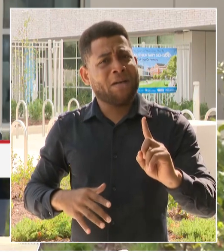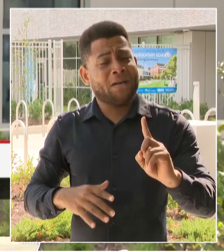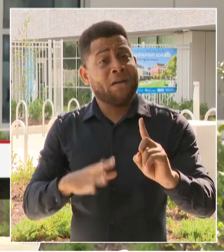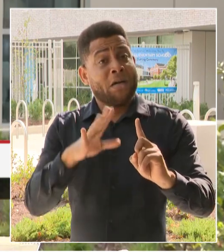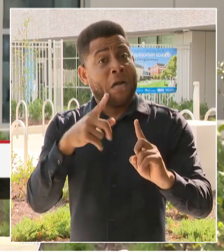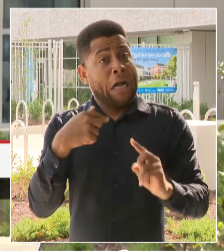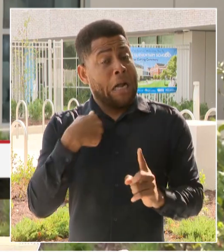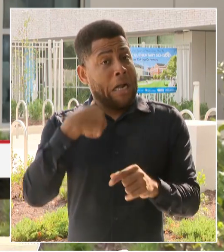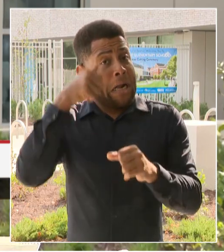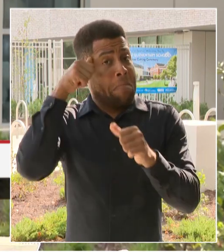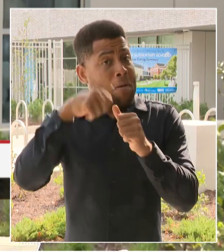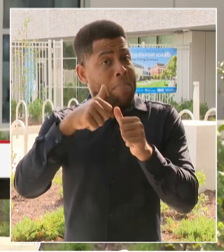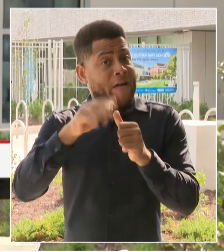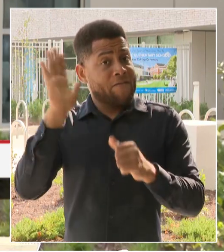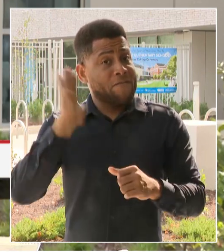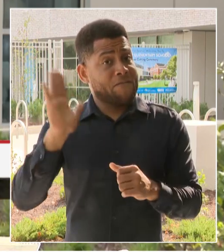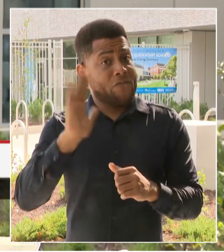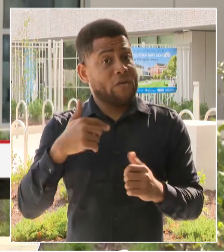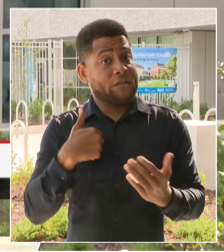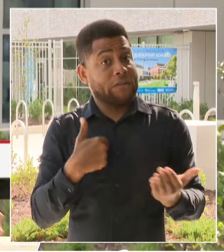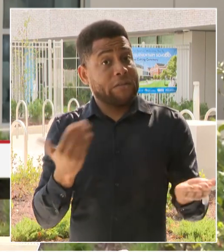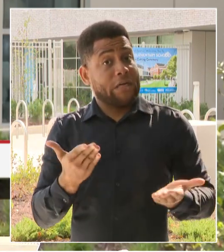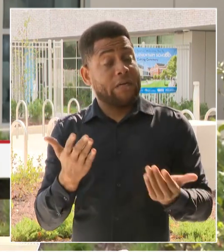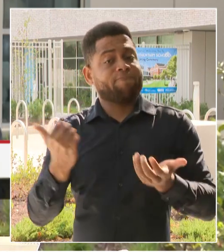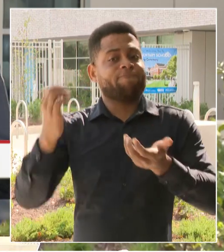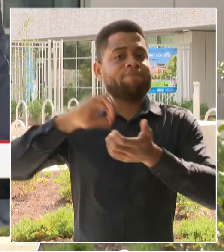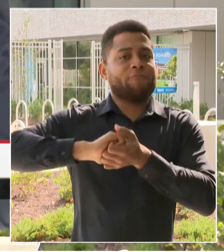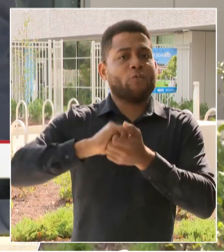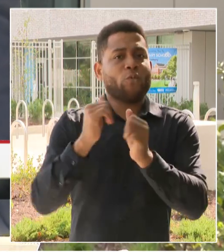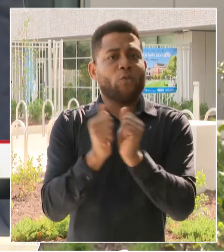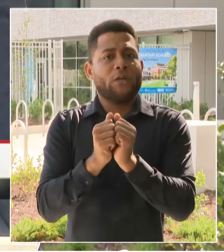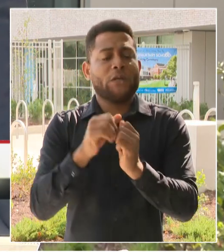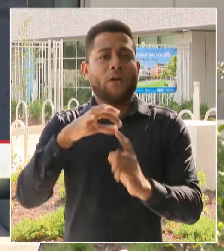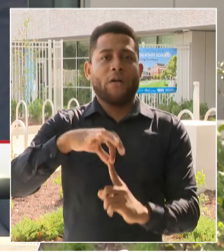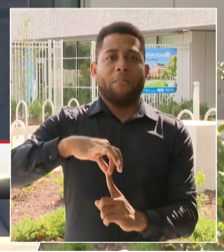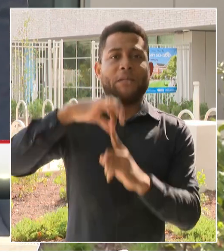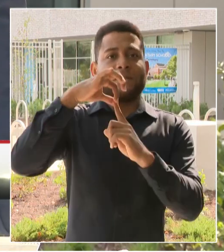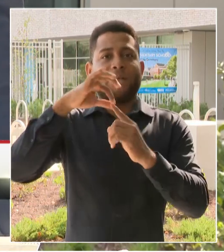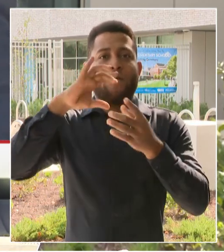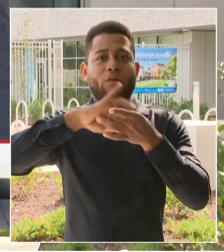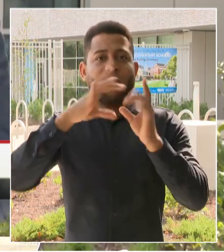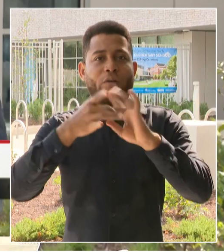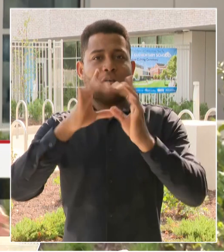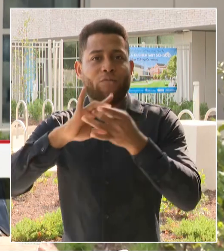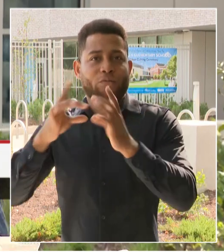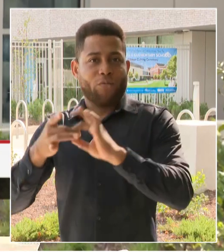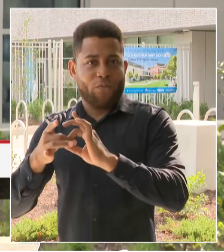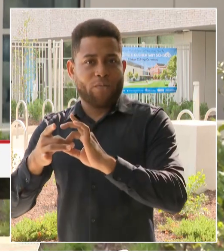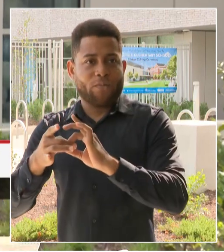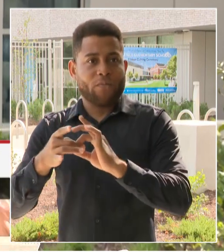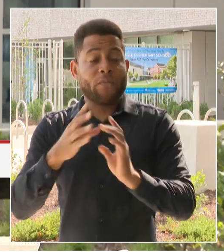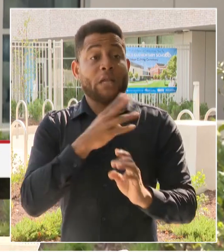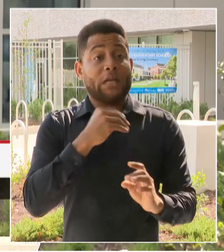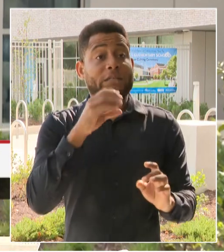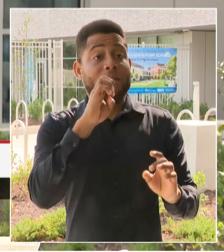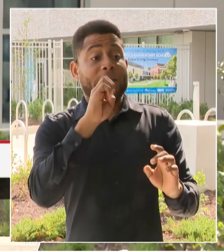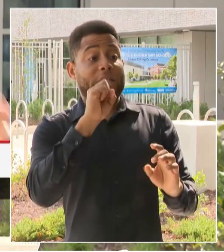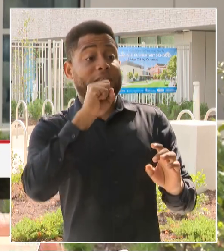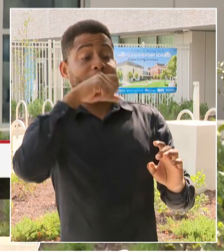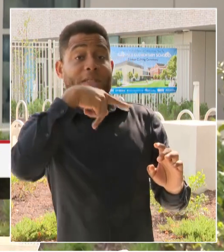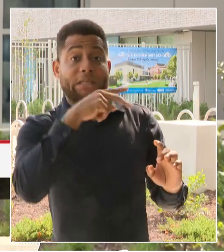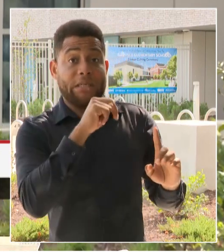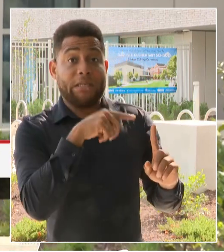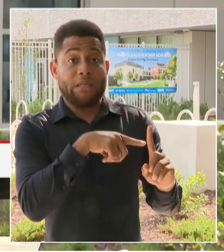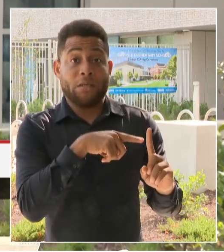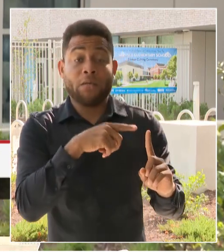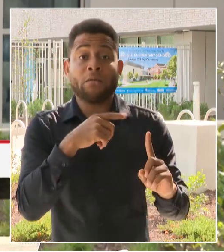partnership with the Special Olympics and ESPN as Garfield was recognized as one of the top 5 schools among